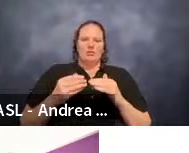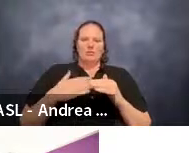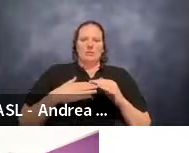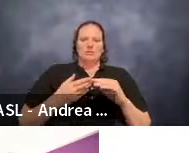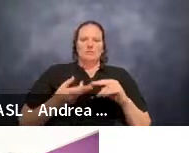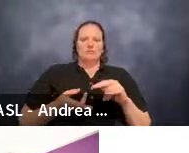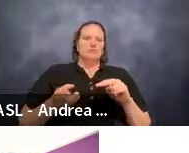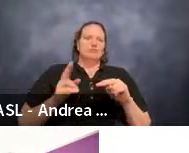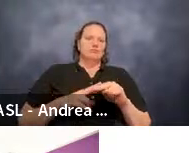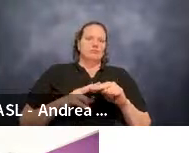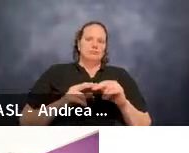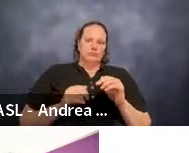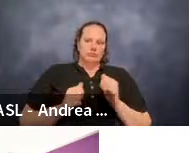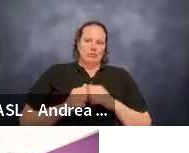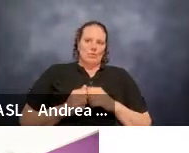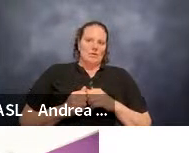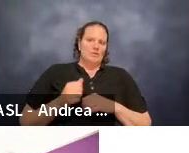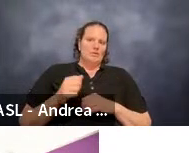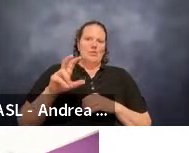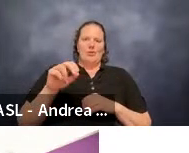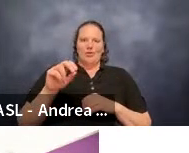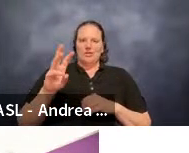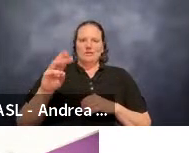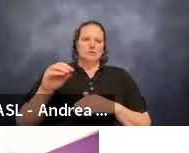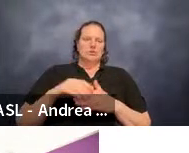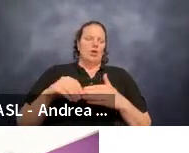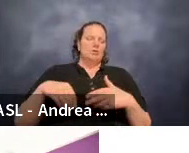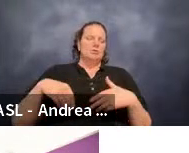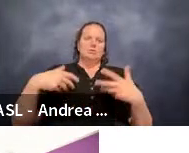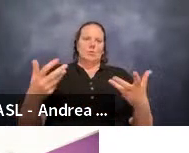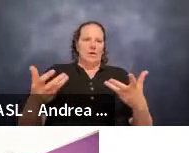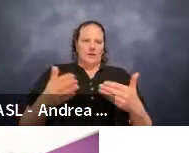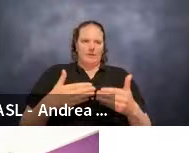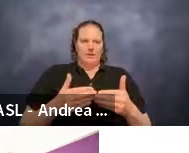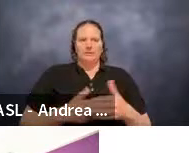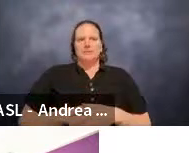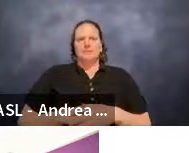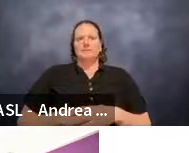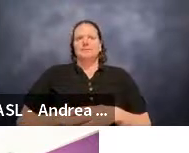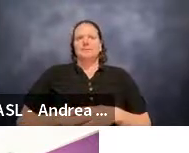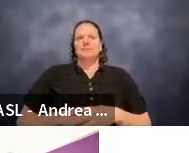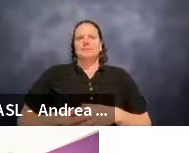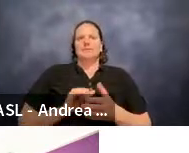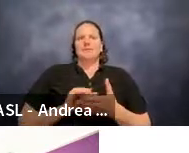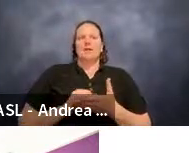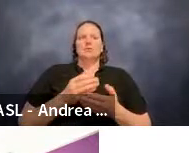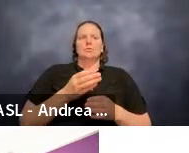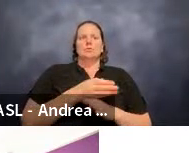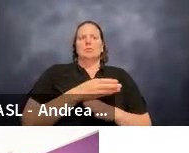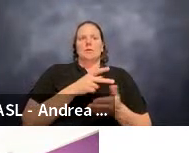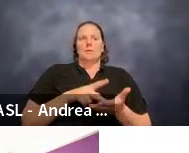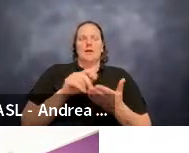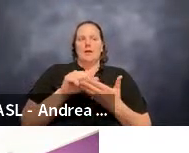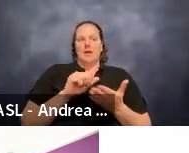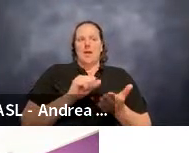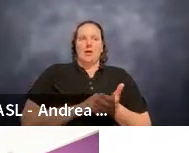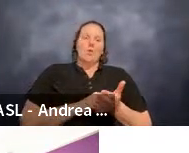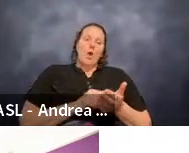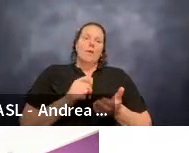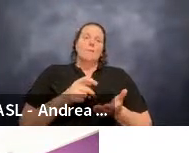it with another $30 or $60 or some such. So that's a prepaid account, but there's also an option for pay as you